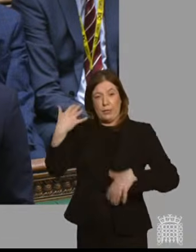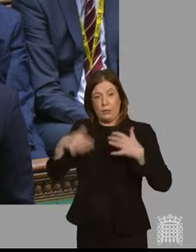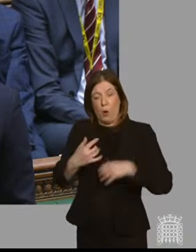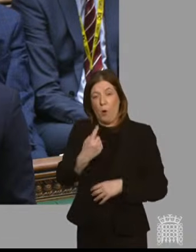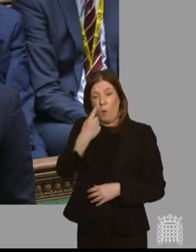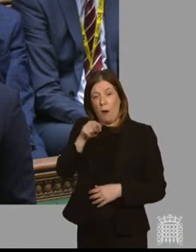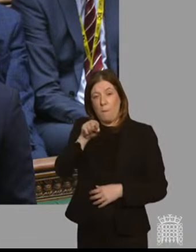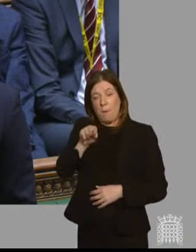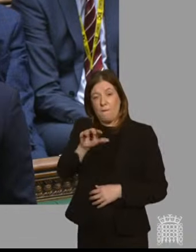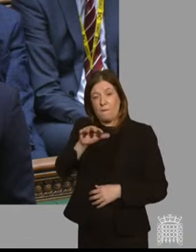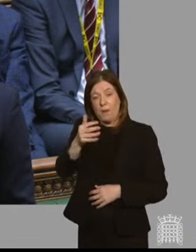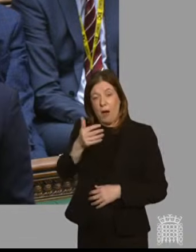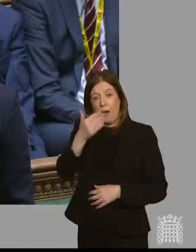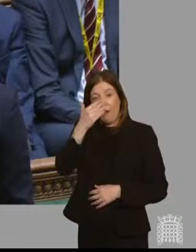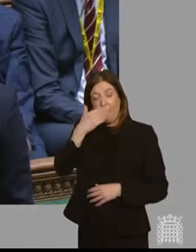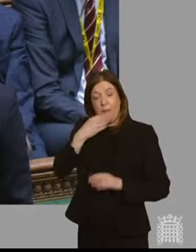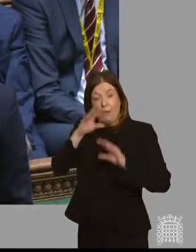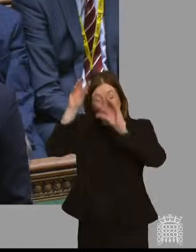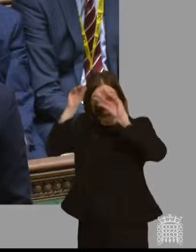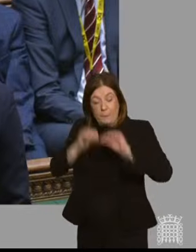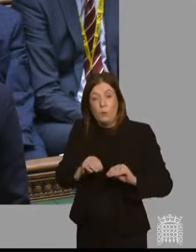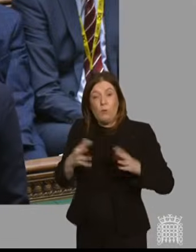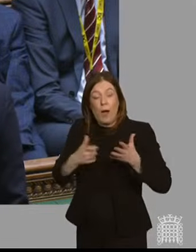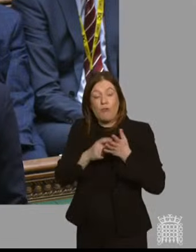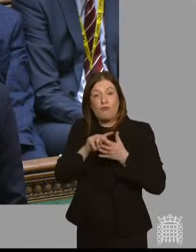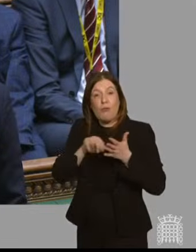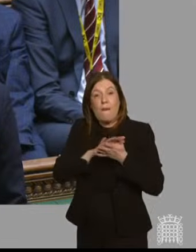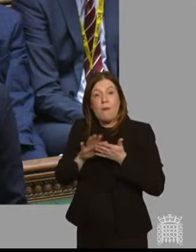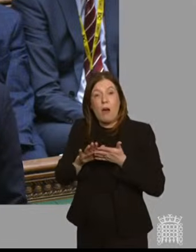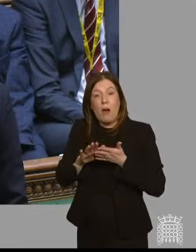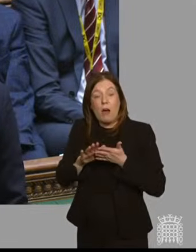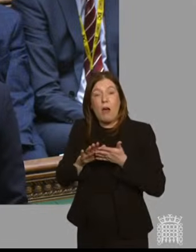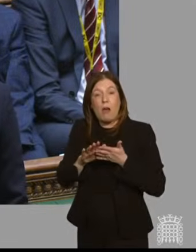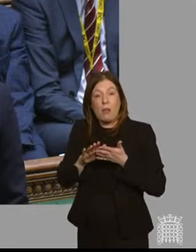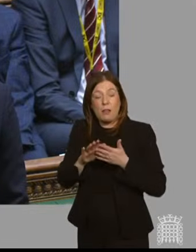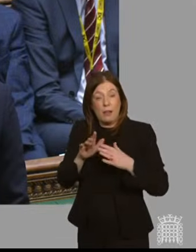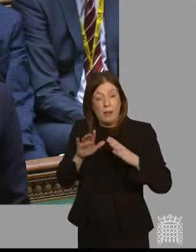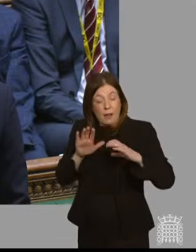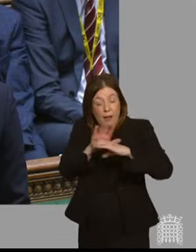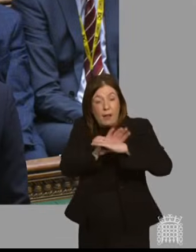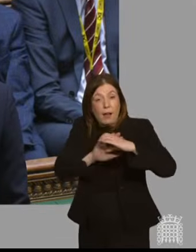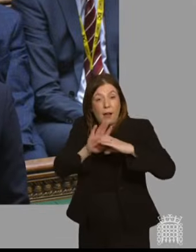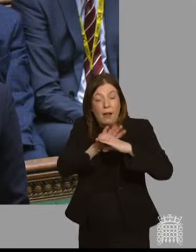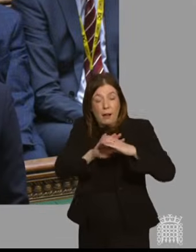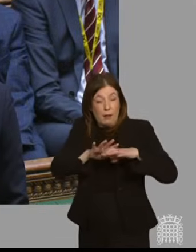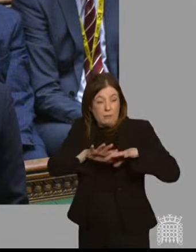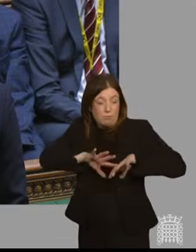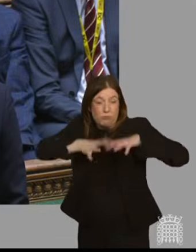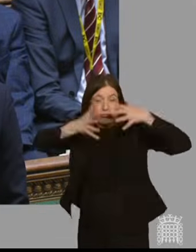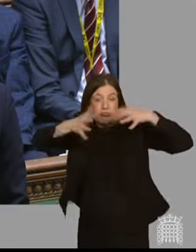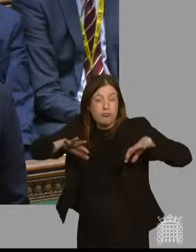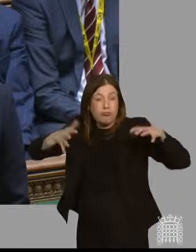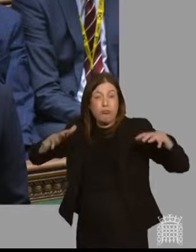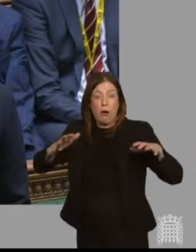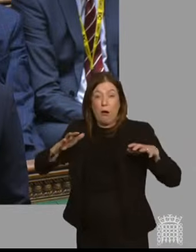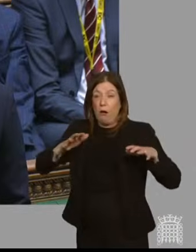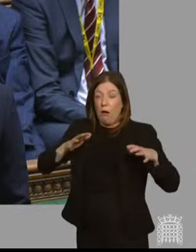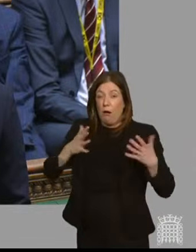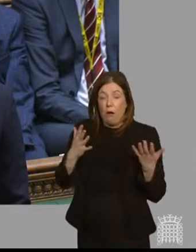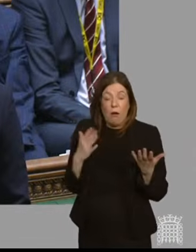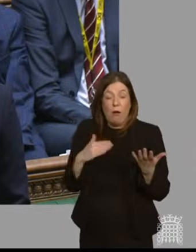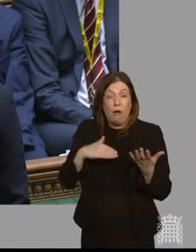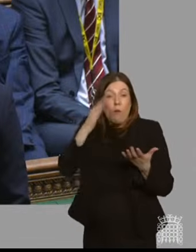300,000 living in what is considered to be feral conditions in northern Gaza, and of course 100 hostages